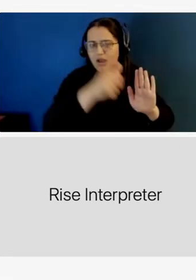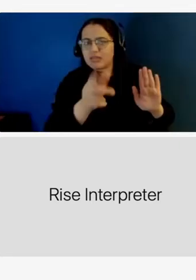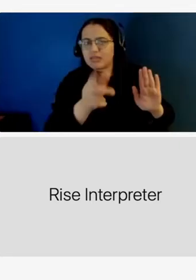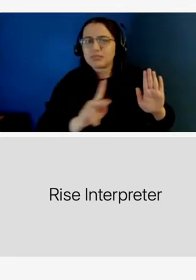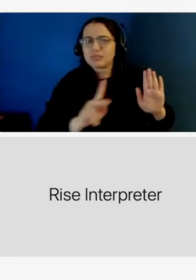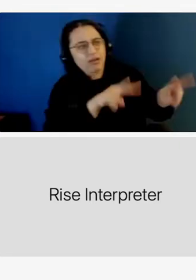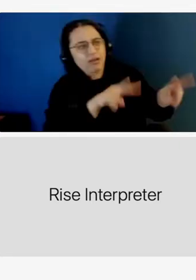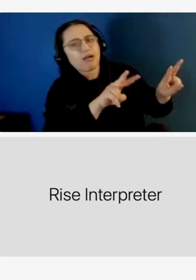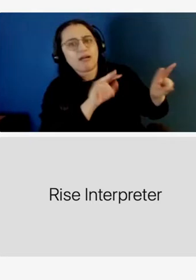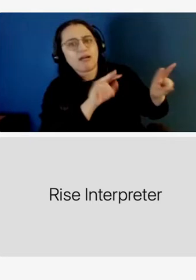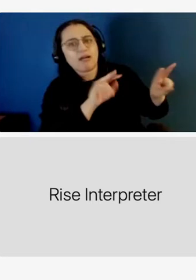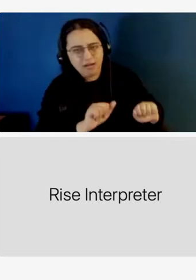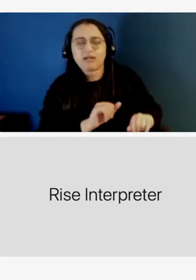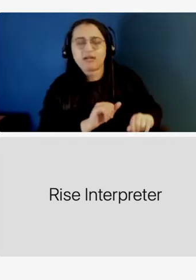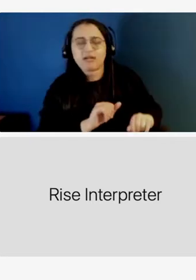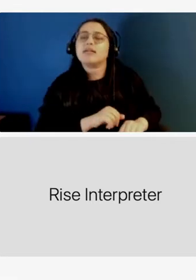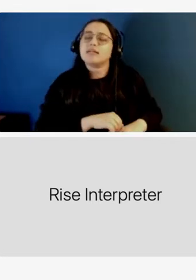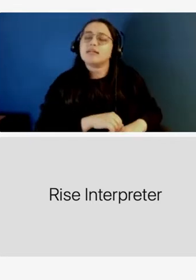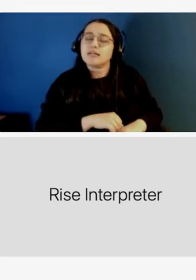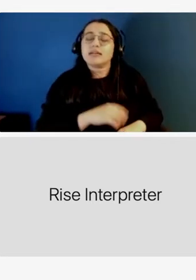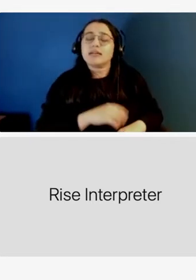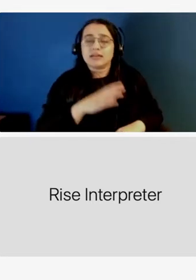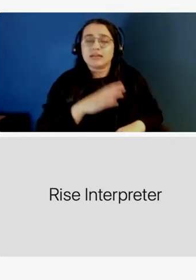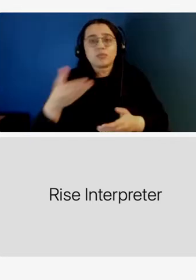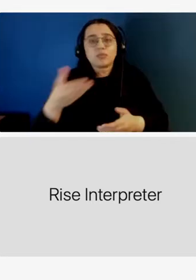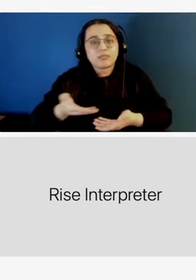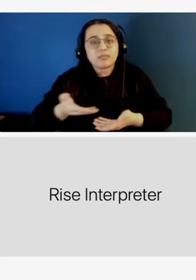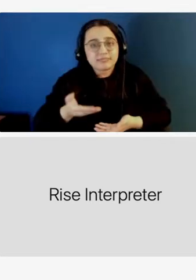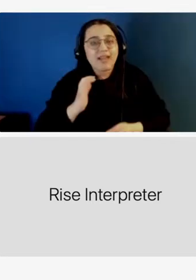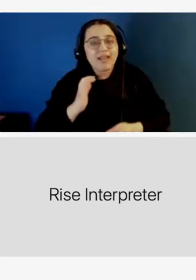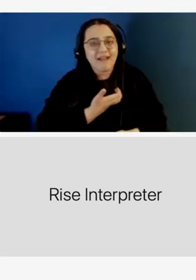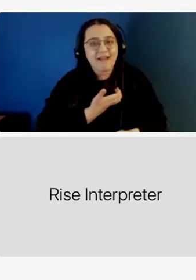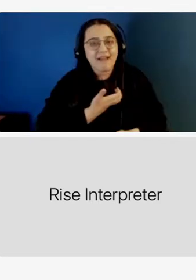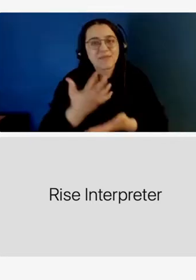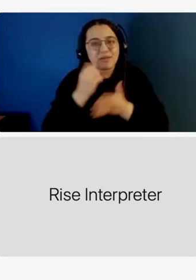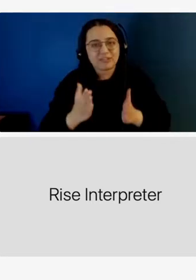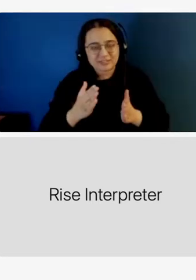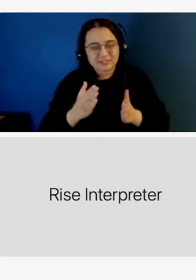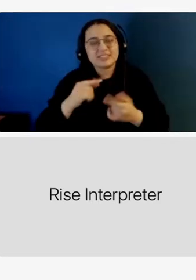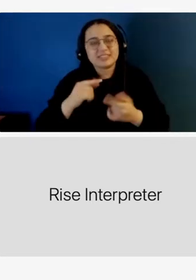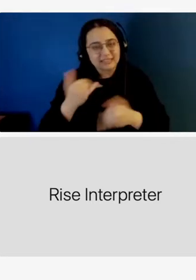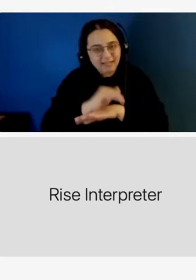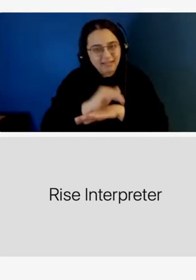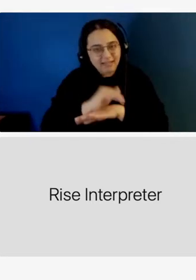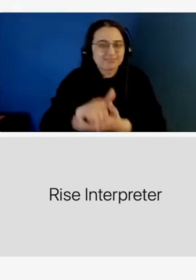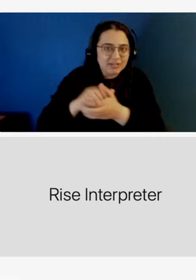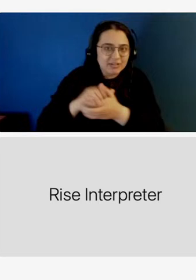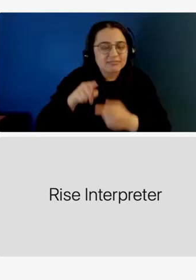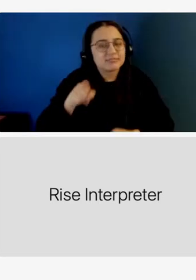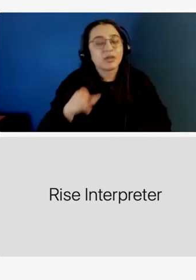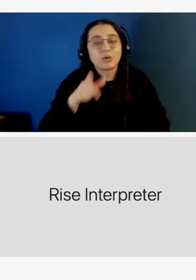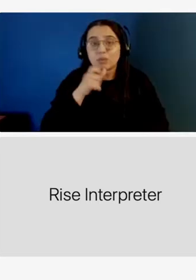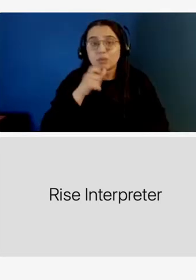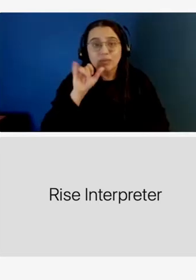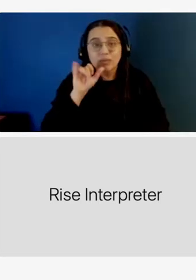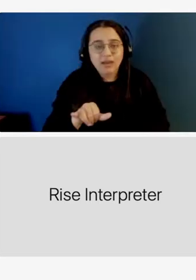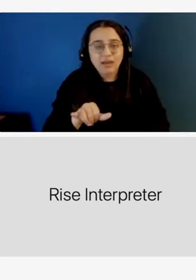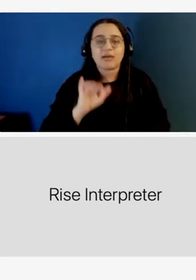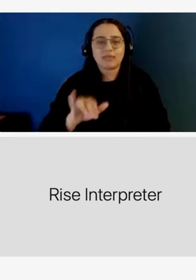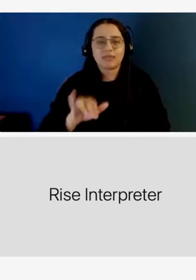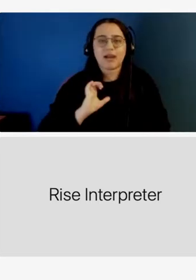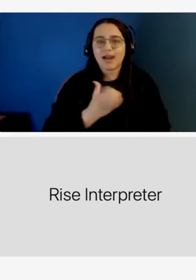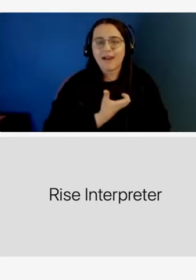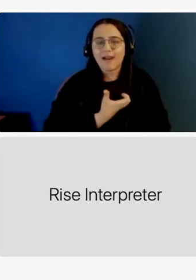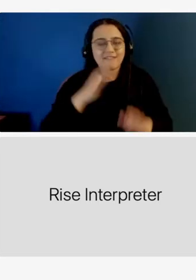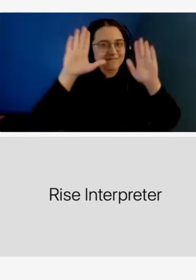tonight and invite him to join us up here at the podium. And that is our fabulous Marcos